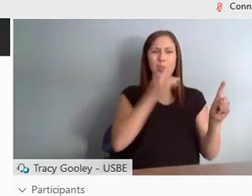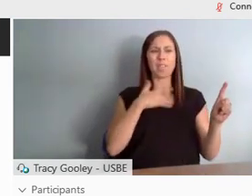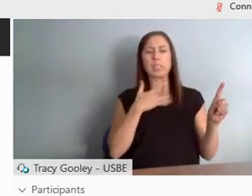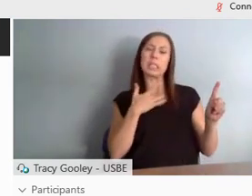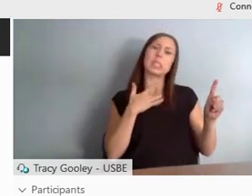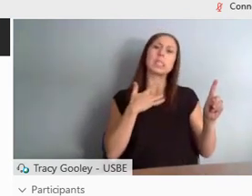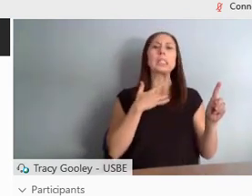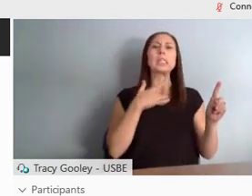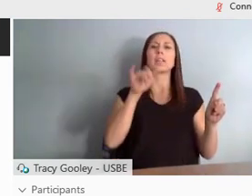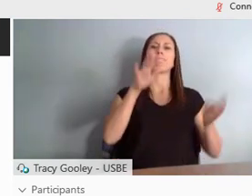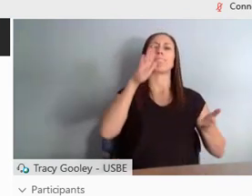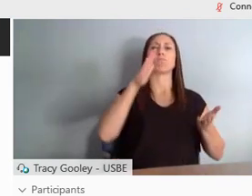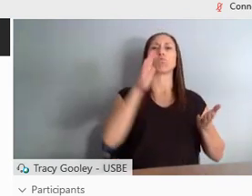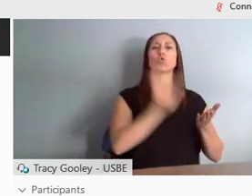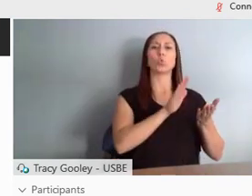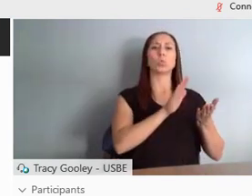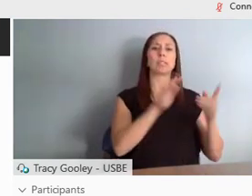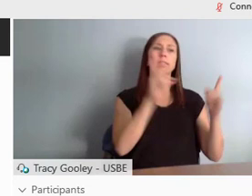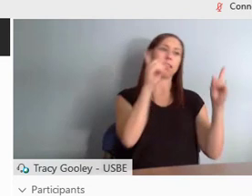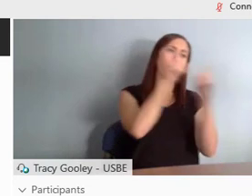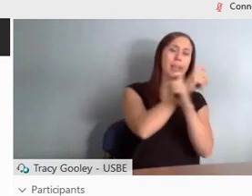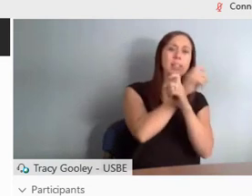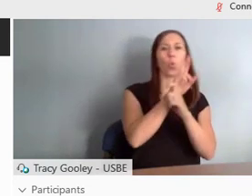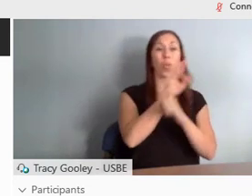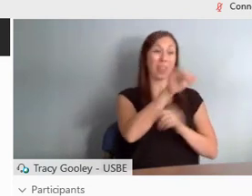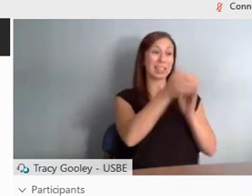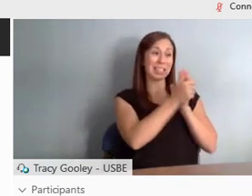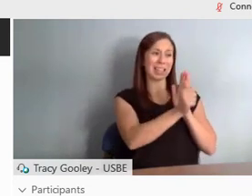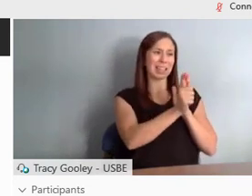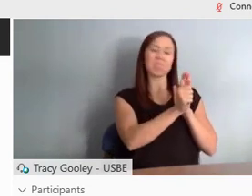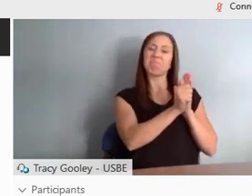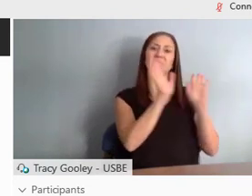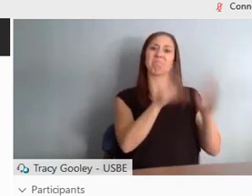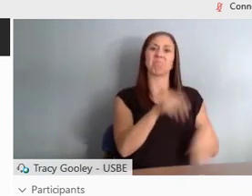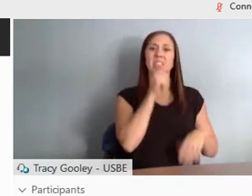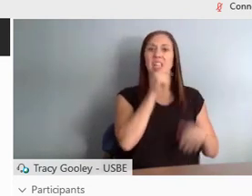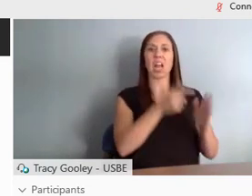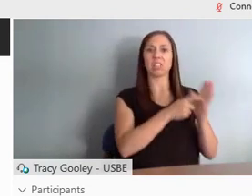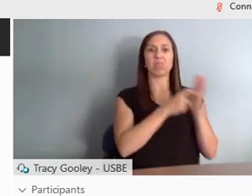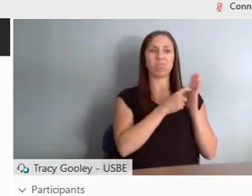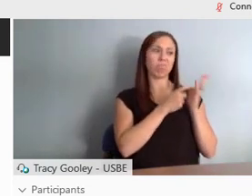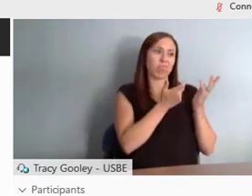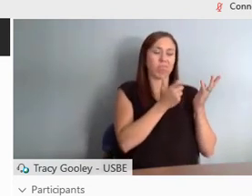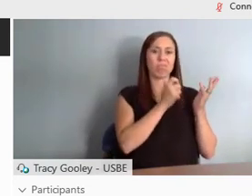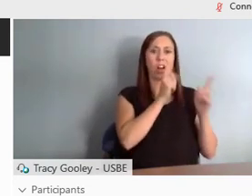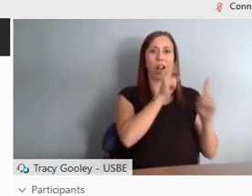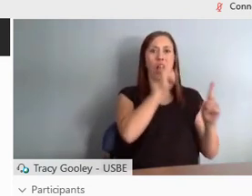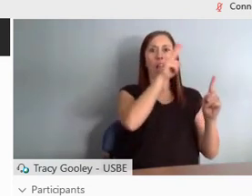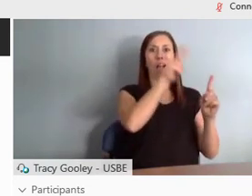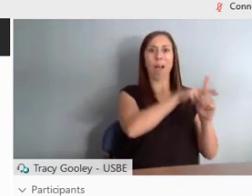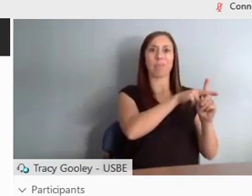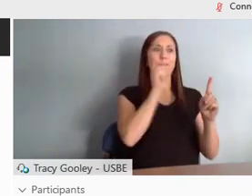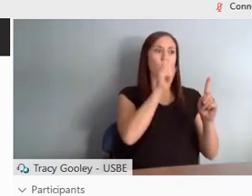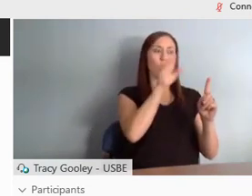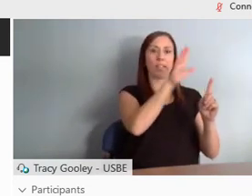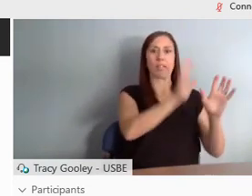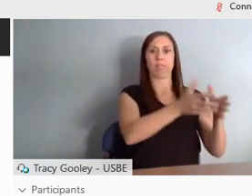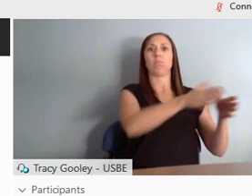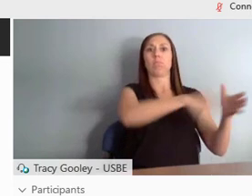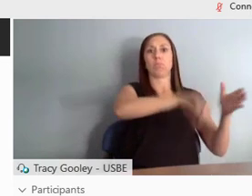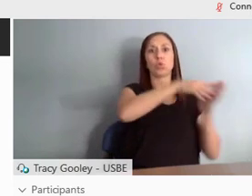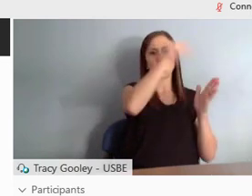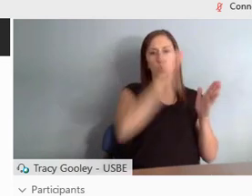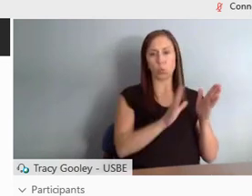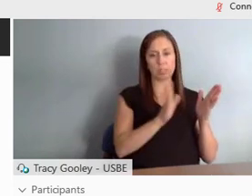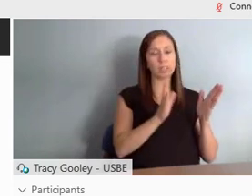reducing that complexity or looking at that skill really maybe was not the most applicable for this population.